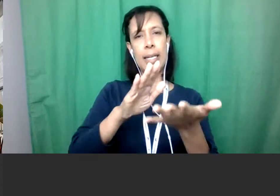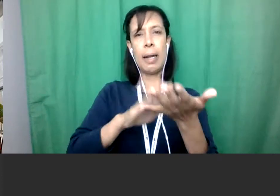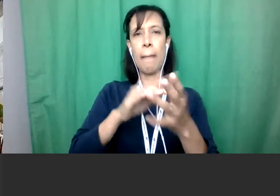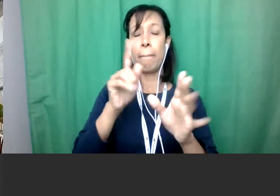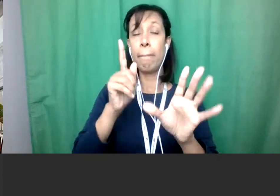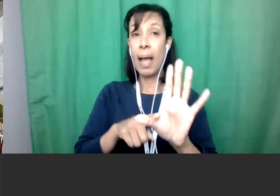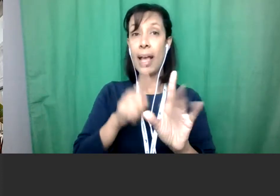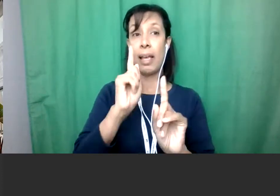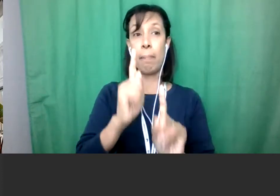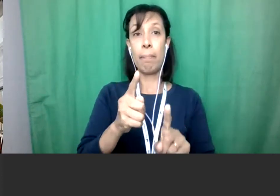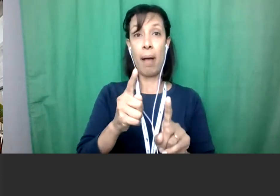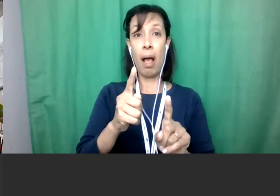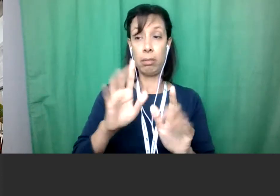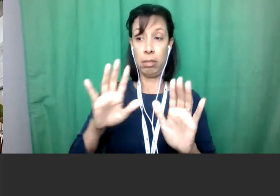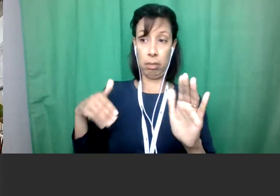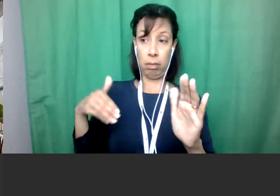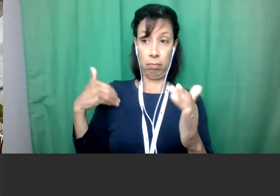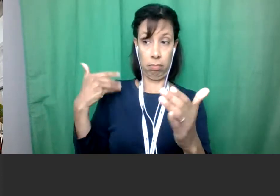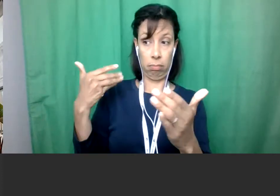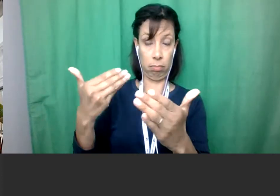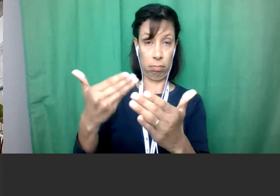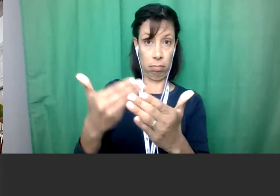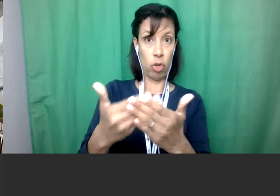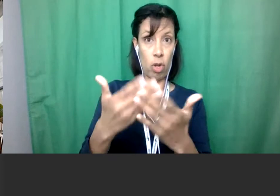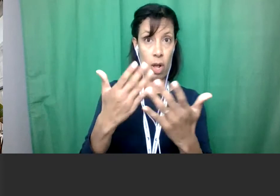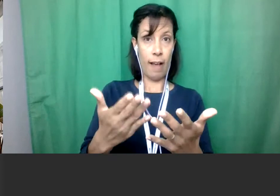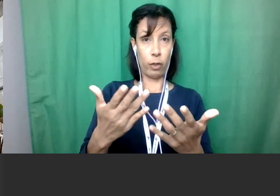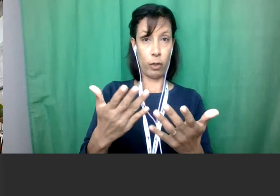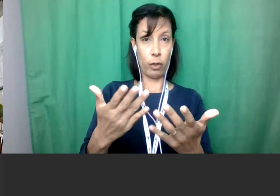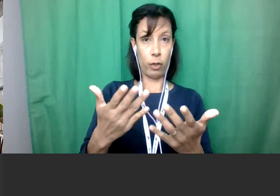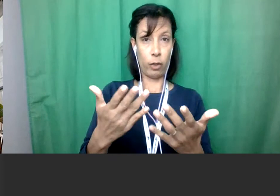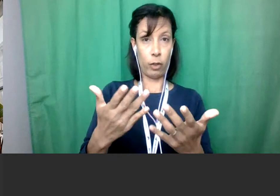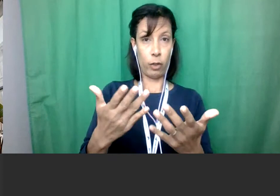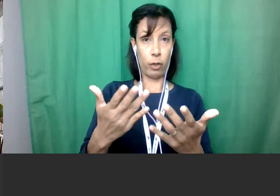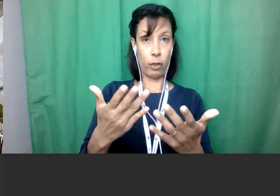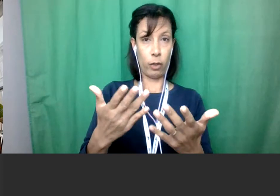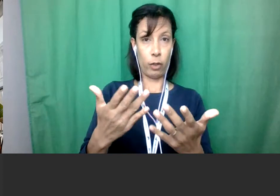that time frame. So think about how